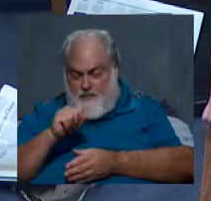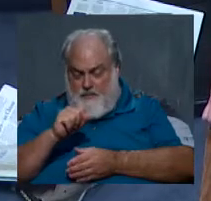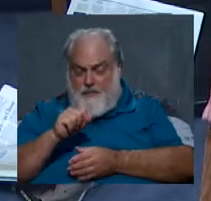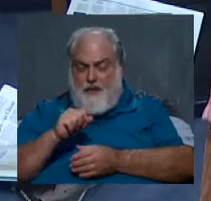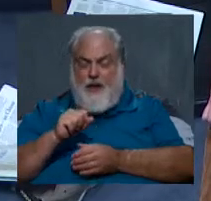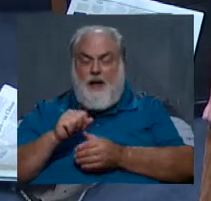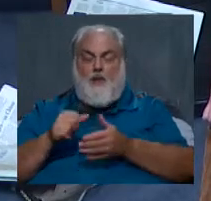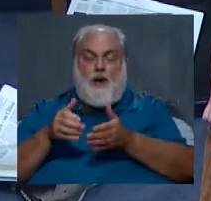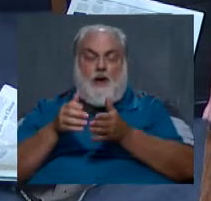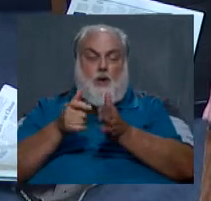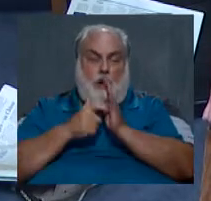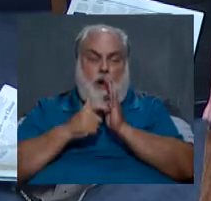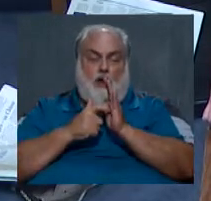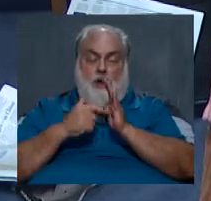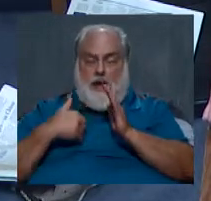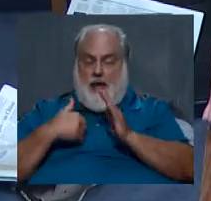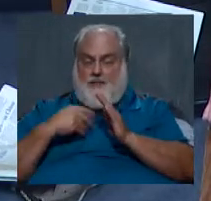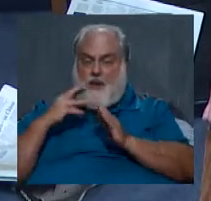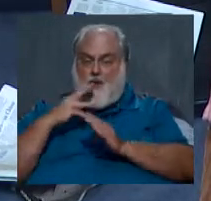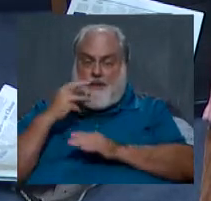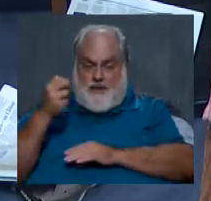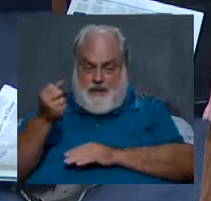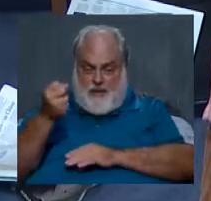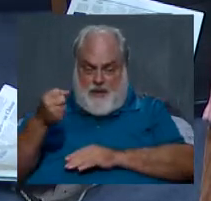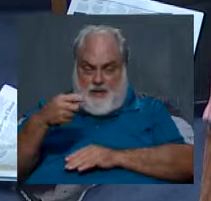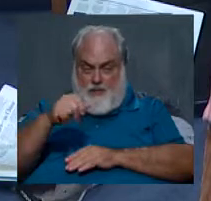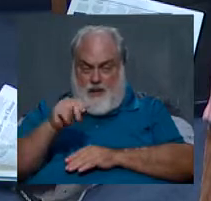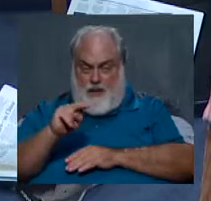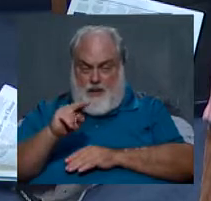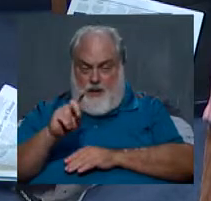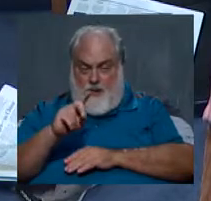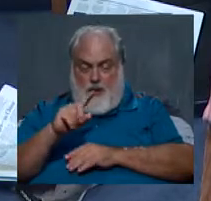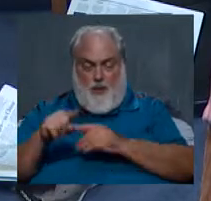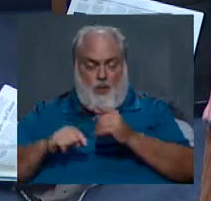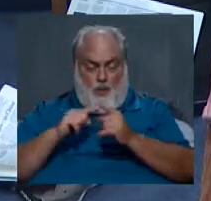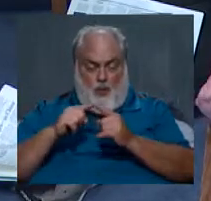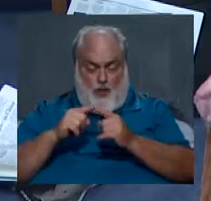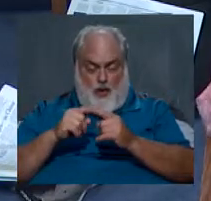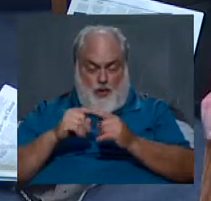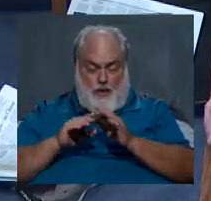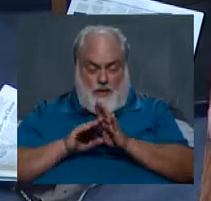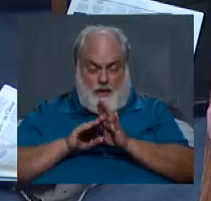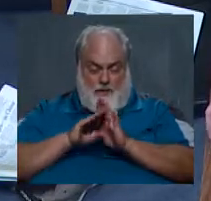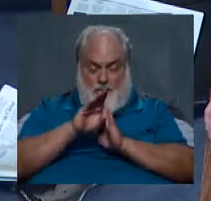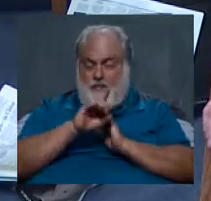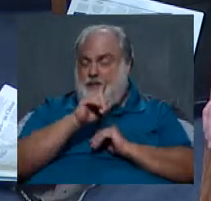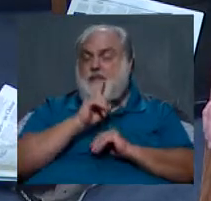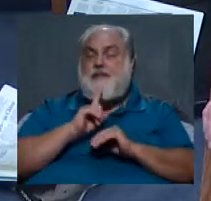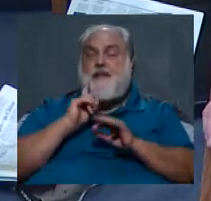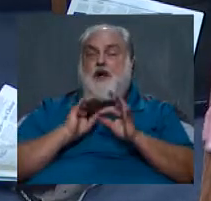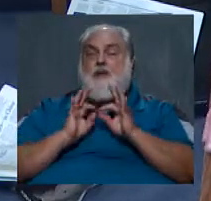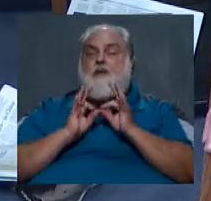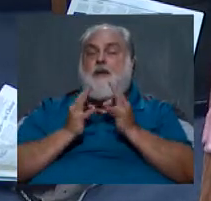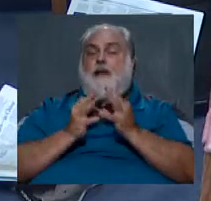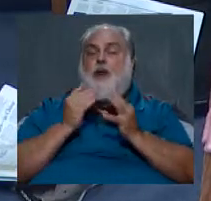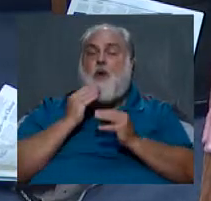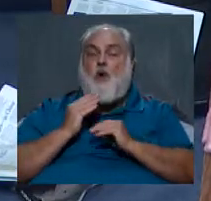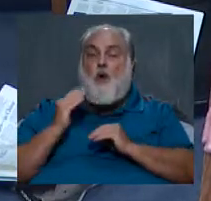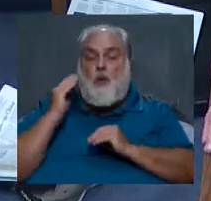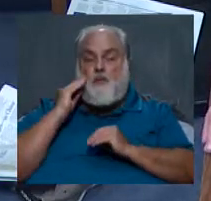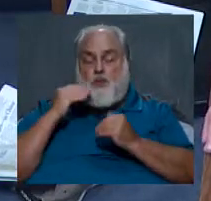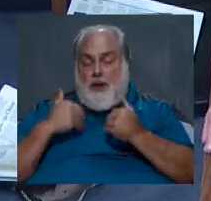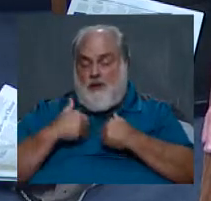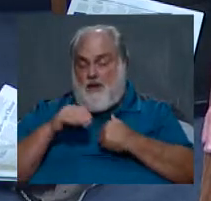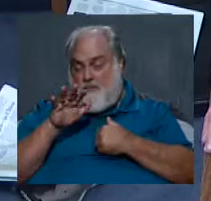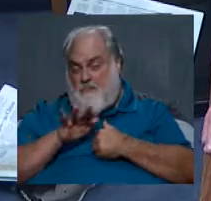required to build retention ponds. And also, when you build single-family houses, you know, they're proposing, his engineer said they would have about